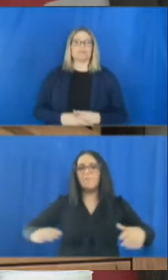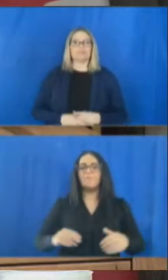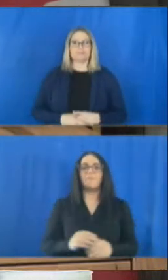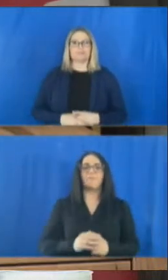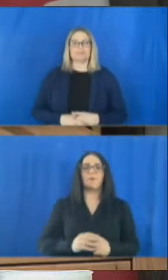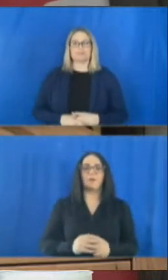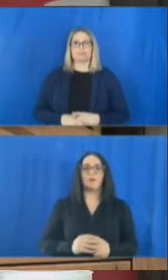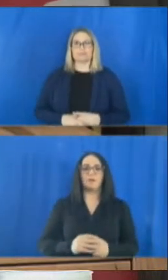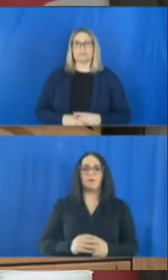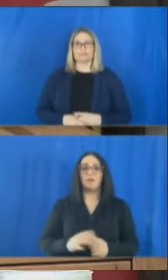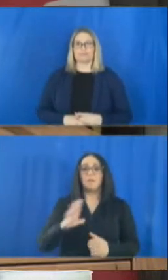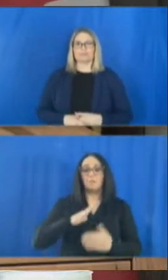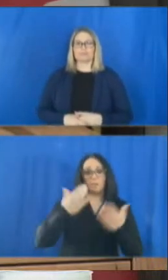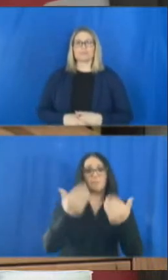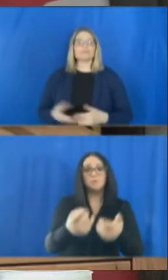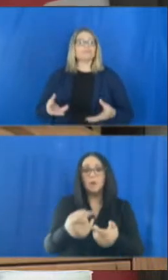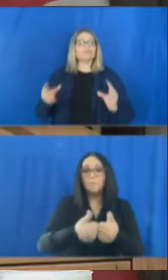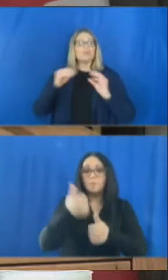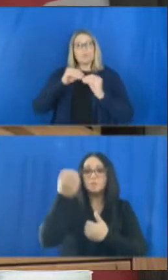gnb.ca.